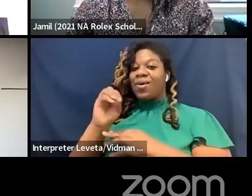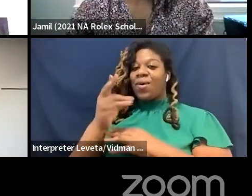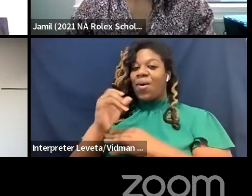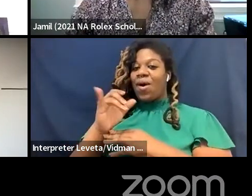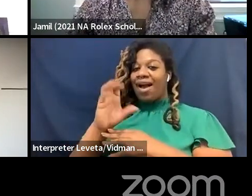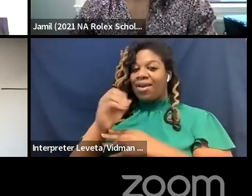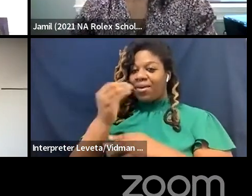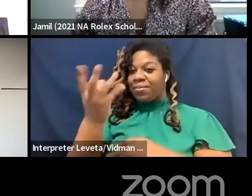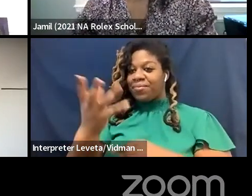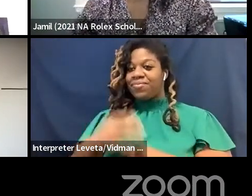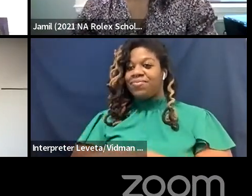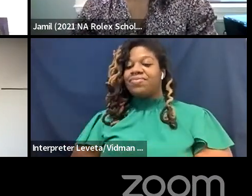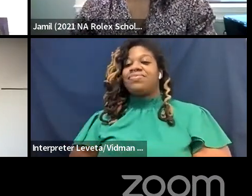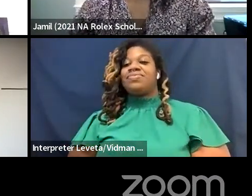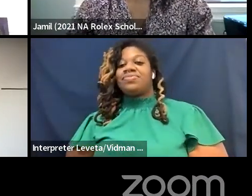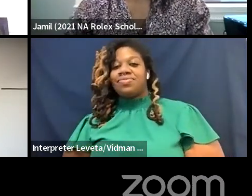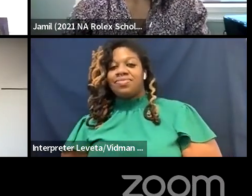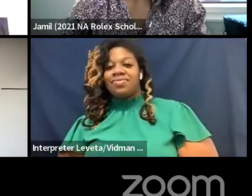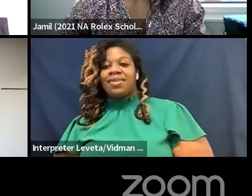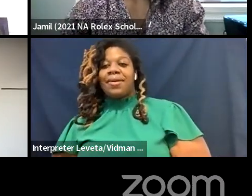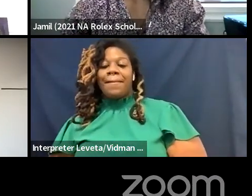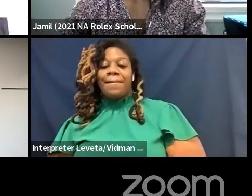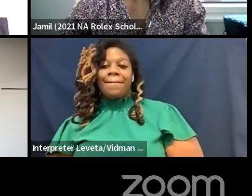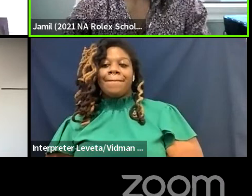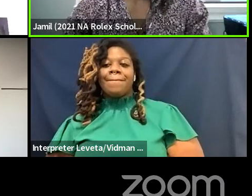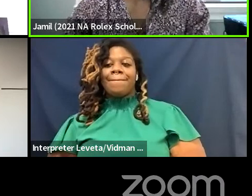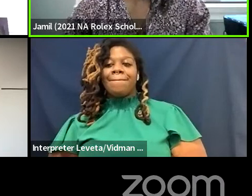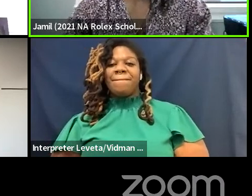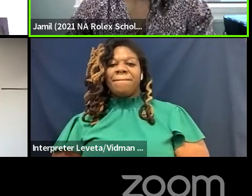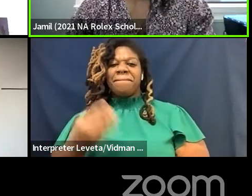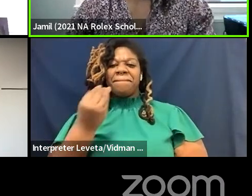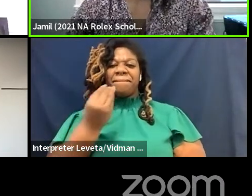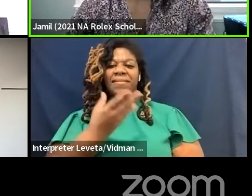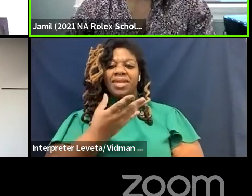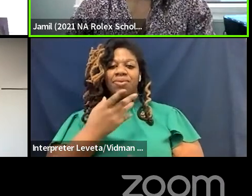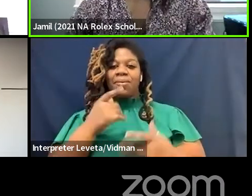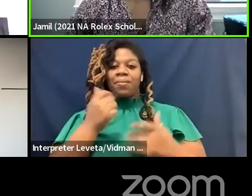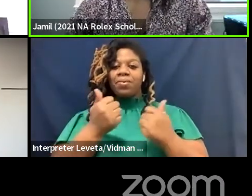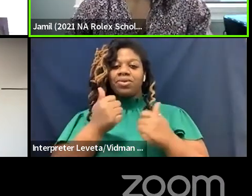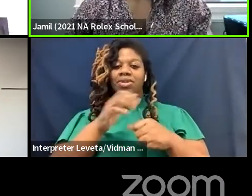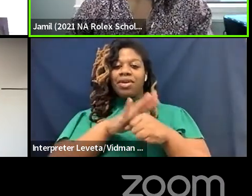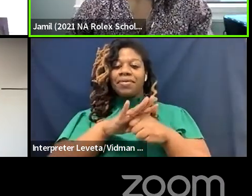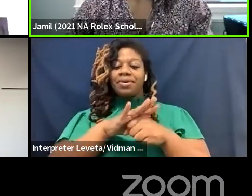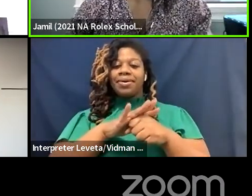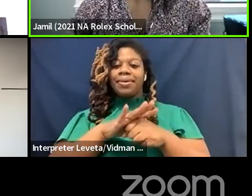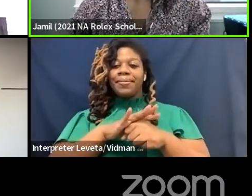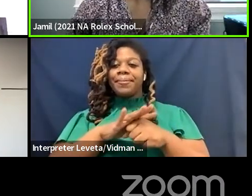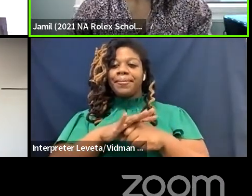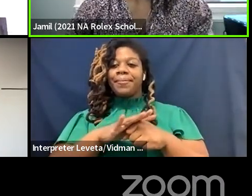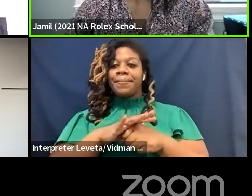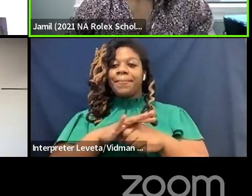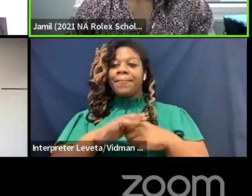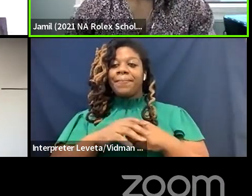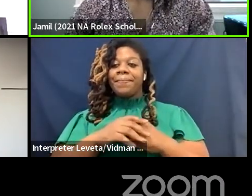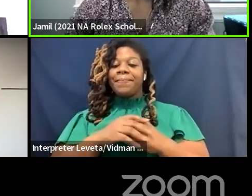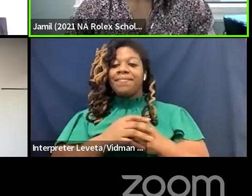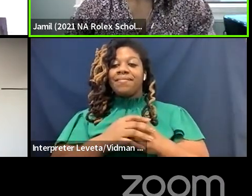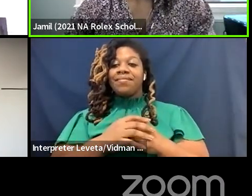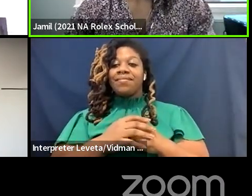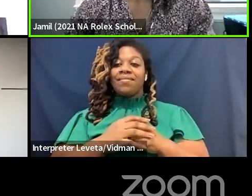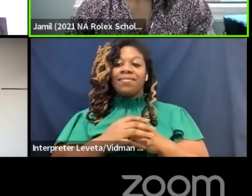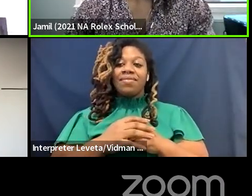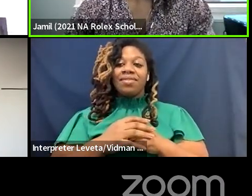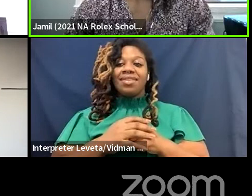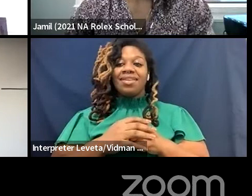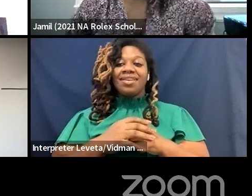Gilboa. Okay. Yep. With all the giant planes and stuff. Although I'm kind of sorry. I'm sorry you didn't